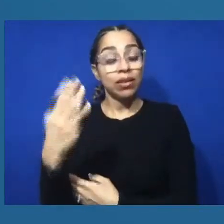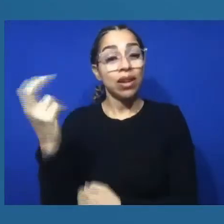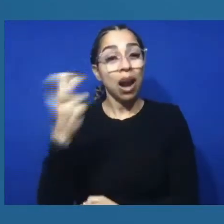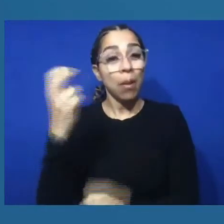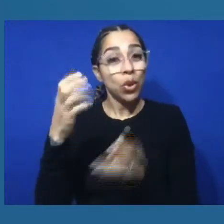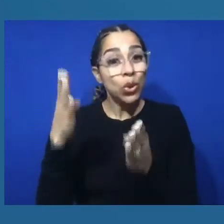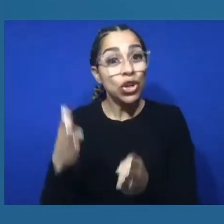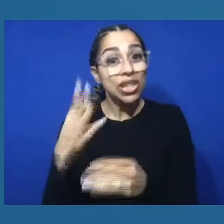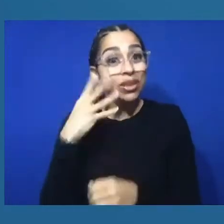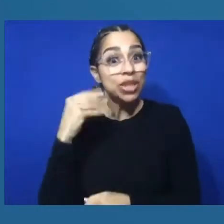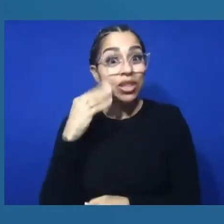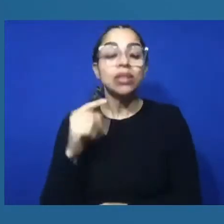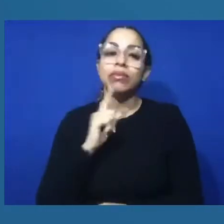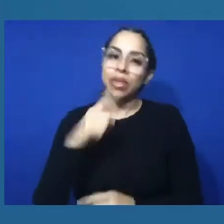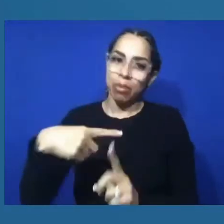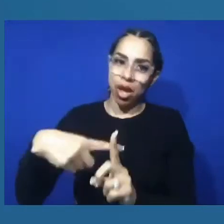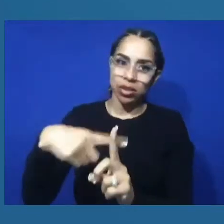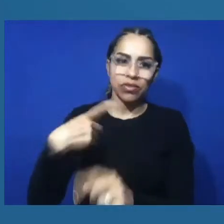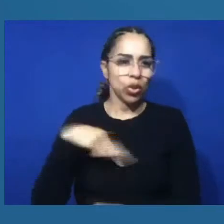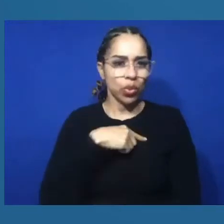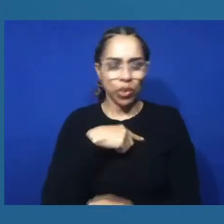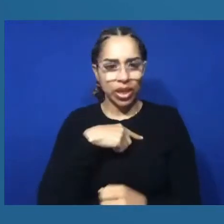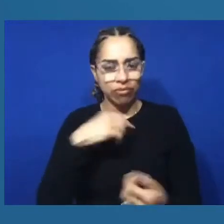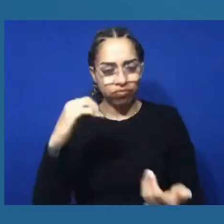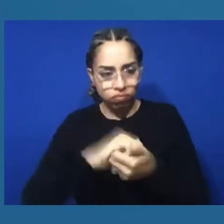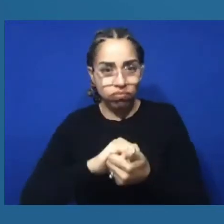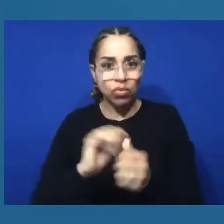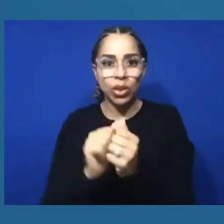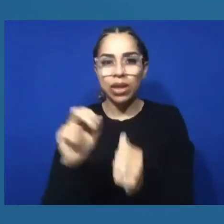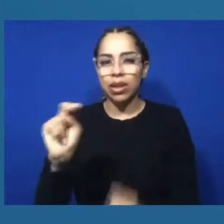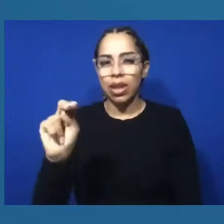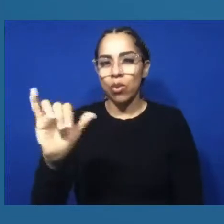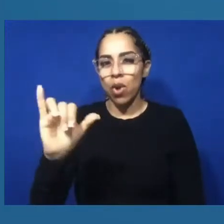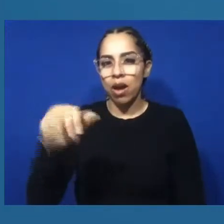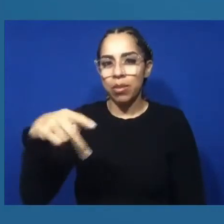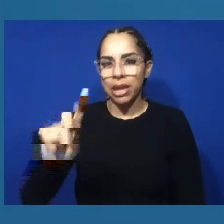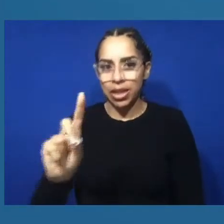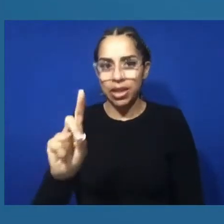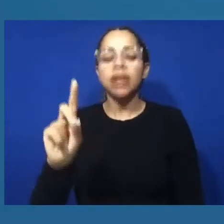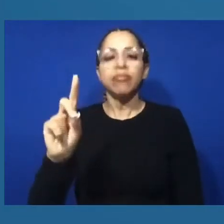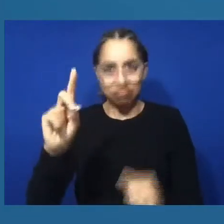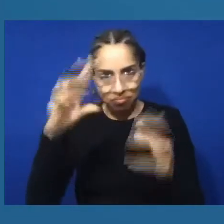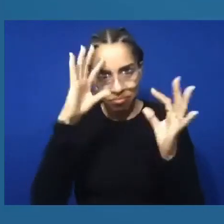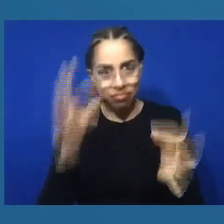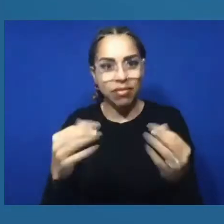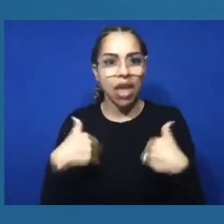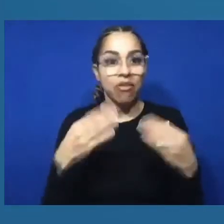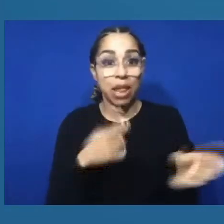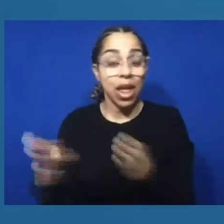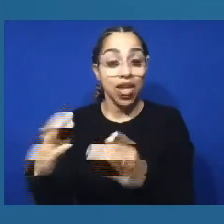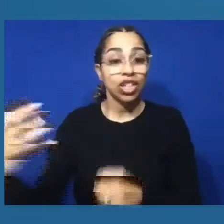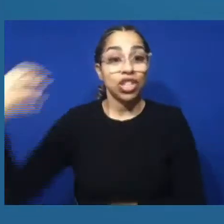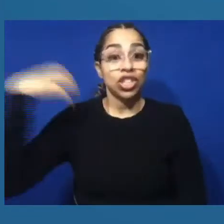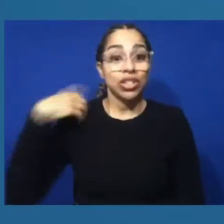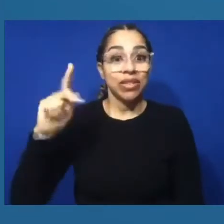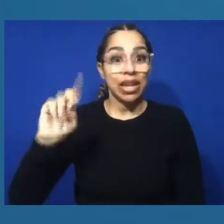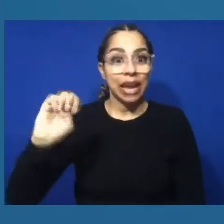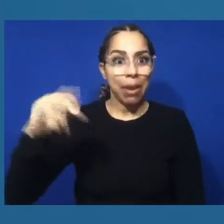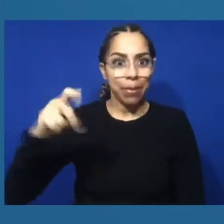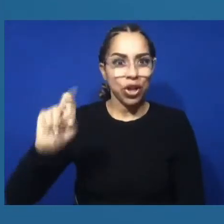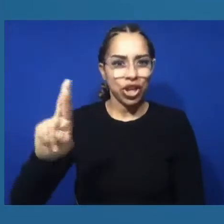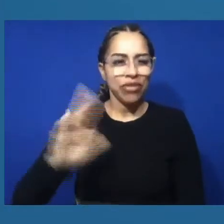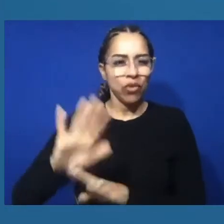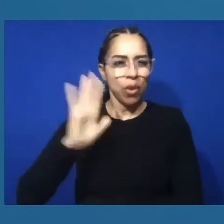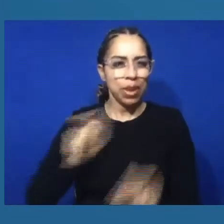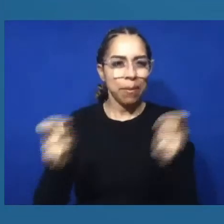very closely with NYPD to come up with this plan. Chief Kemper is formerly managed this for NYPD. He now works for